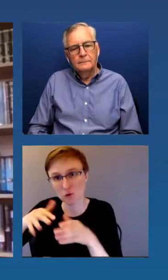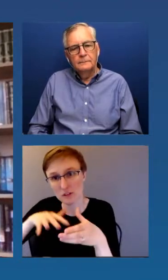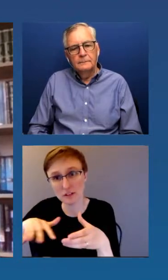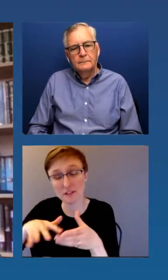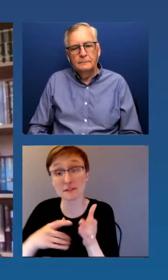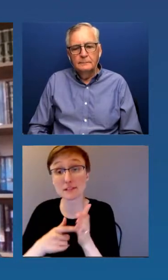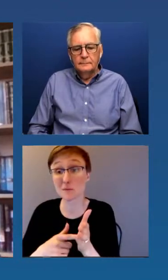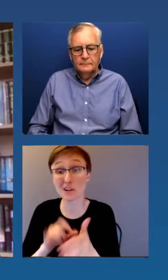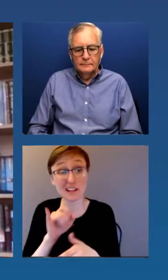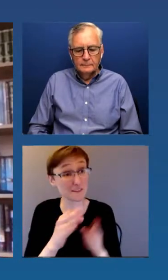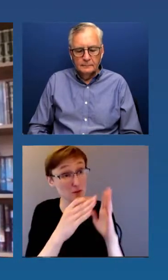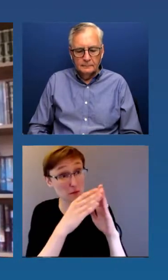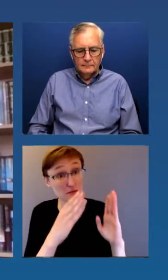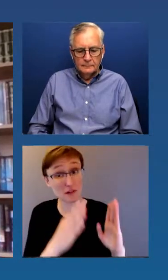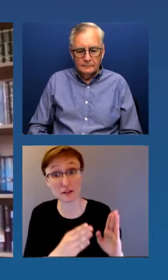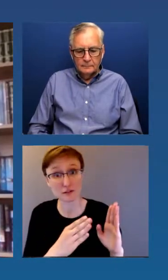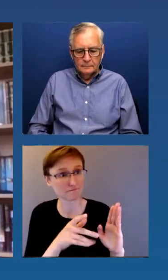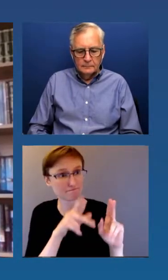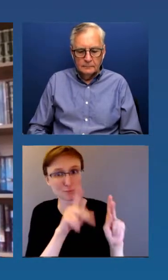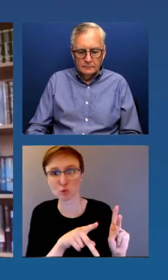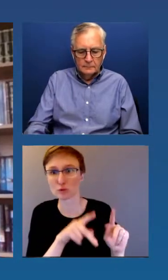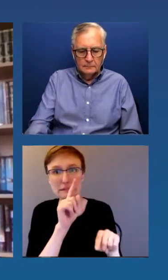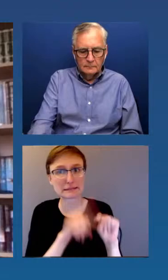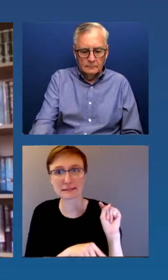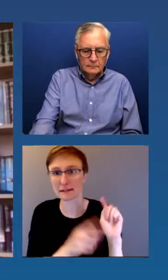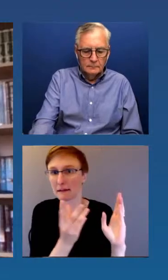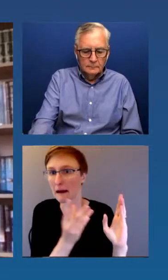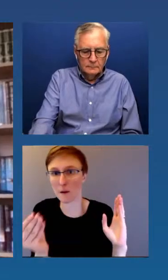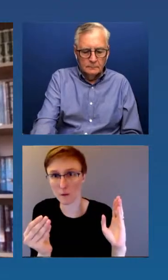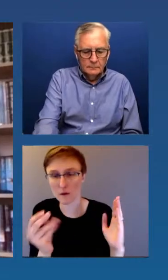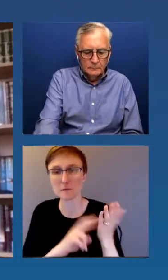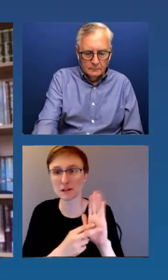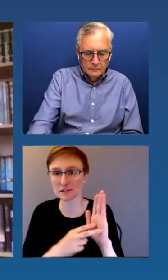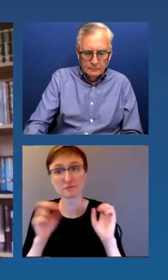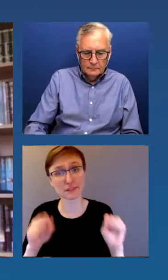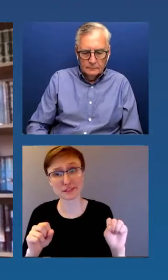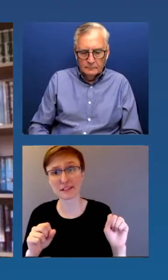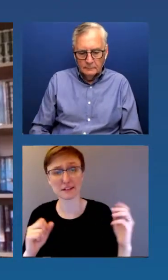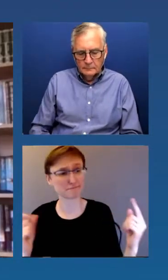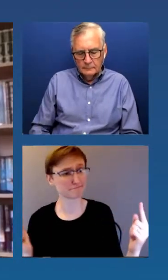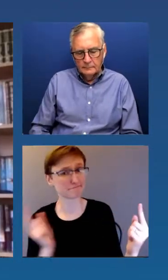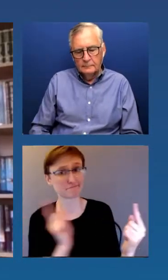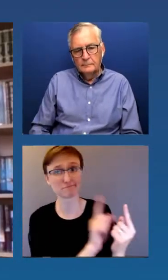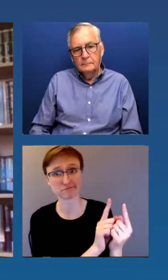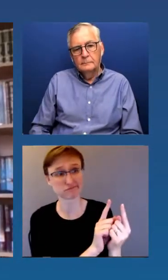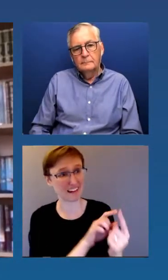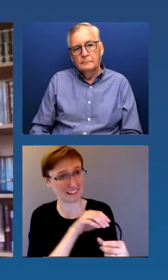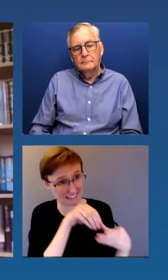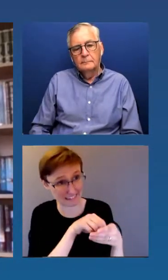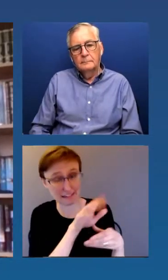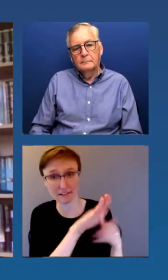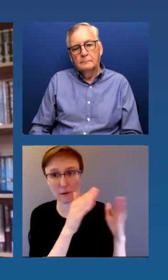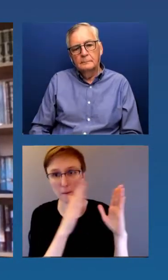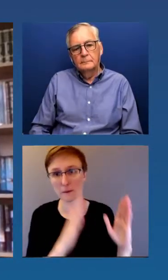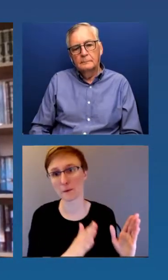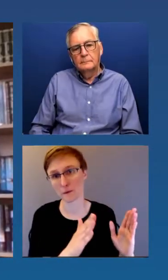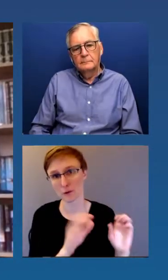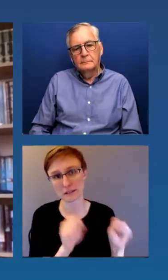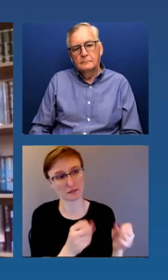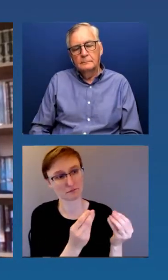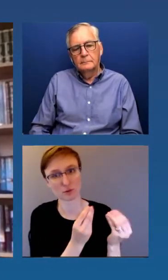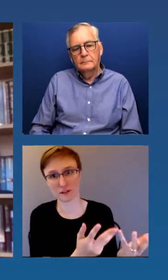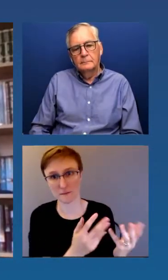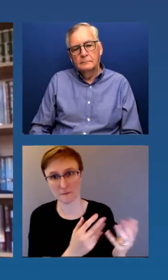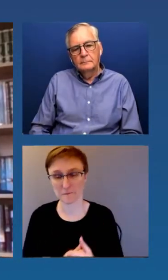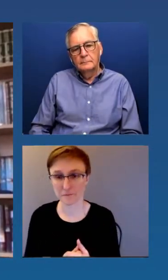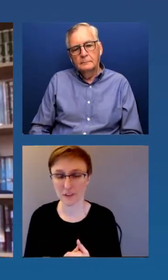immunizers will walk over to the home and provide a vaccine. And again, sometimes these hubs are leading to mobile clinics